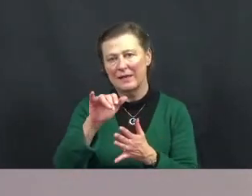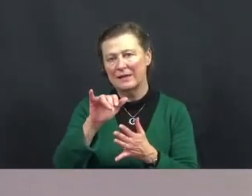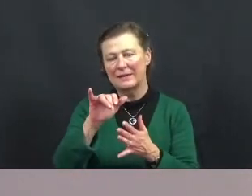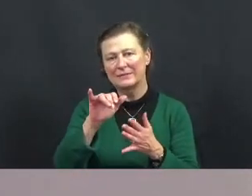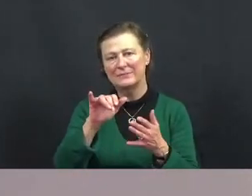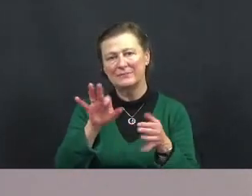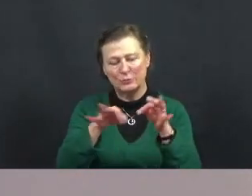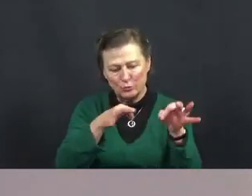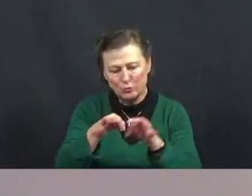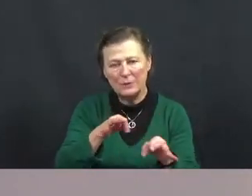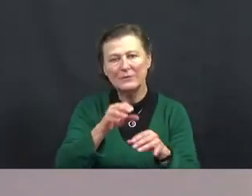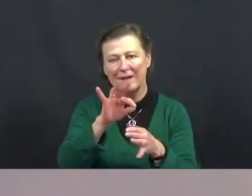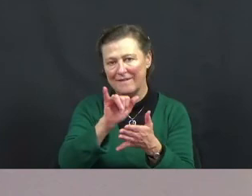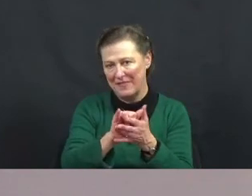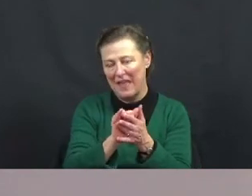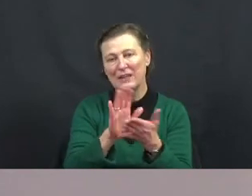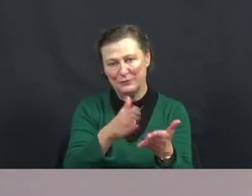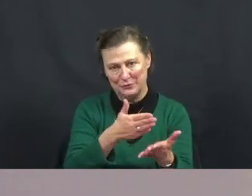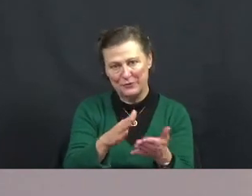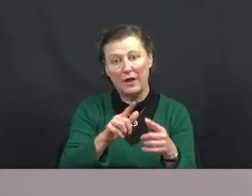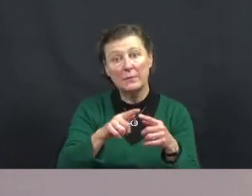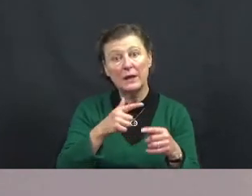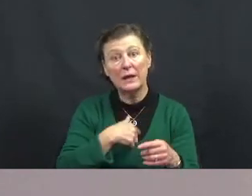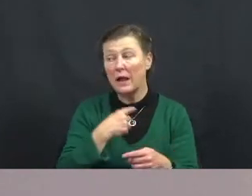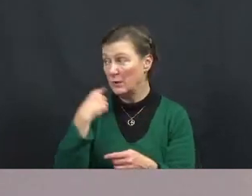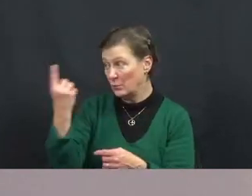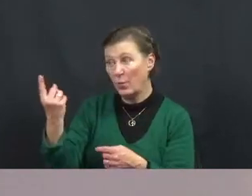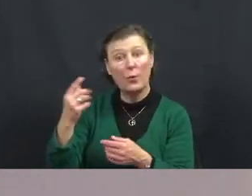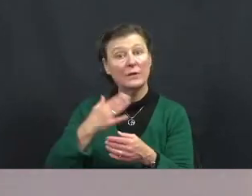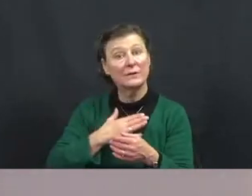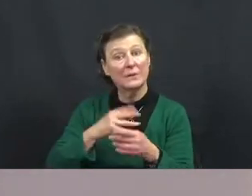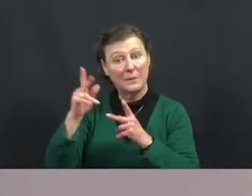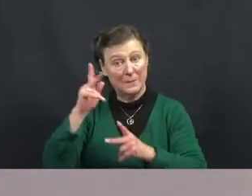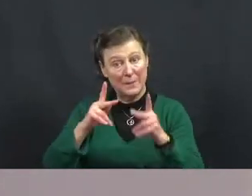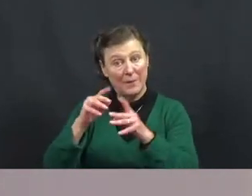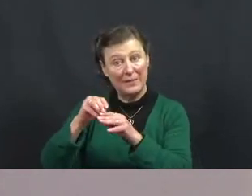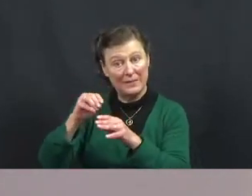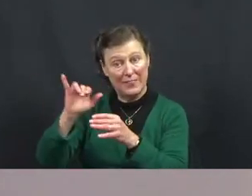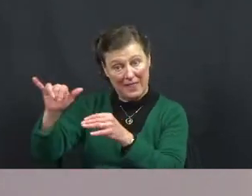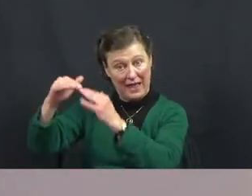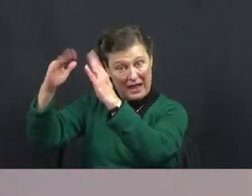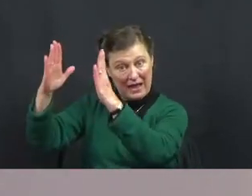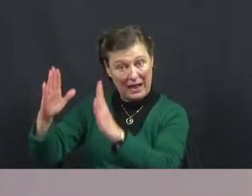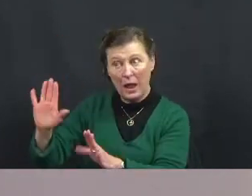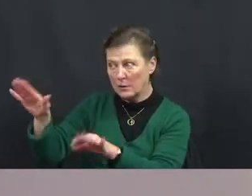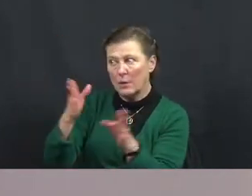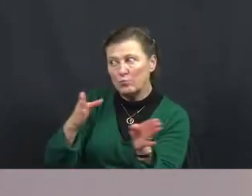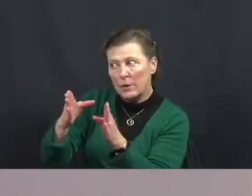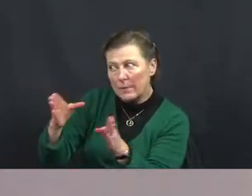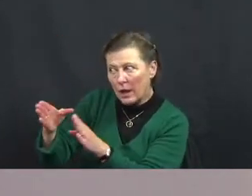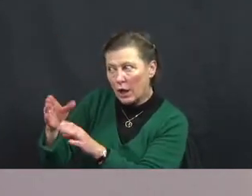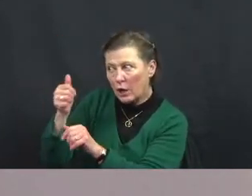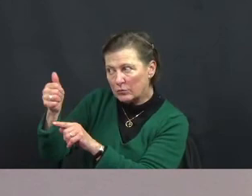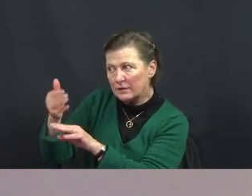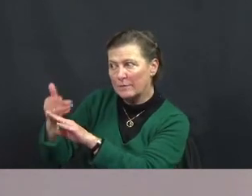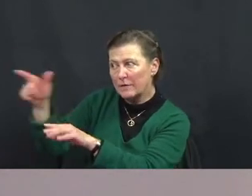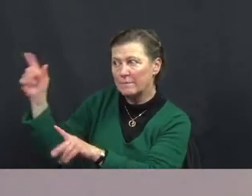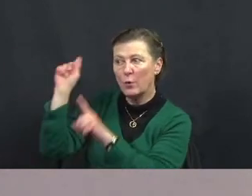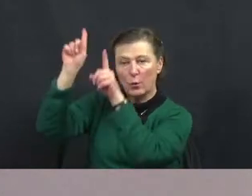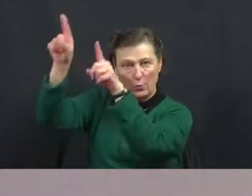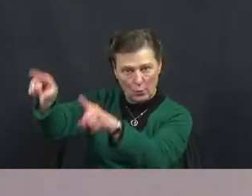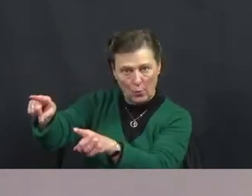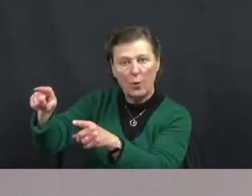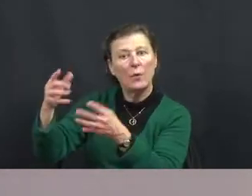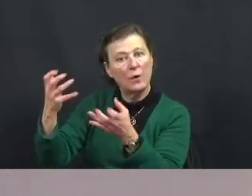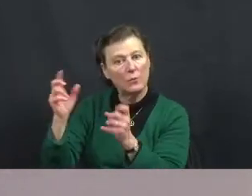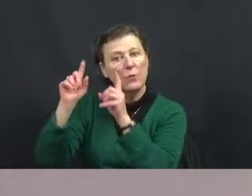Solemnis. But I did tell my employer friends that they should prepare themselves before going to this concert. They were planning on